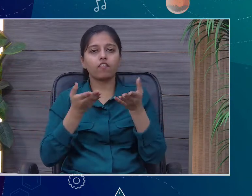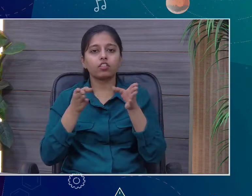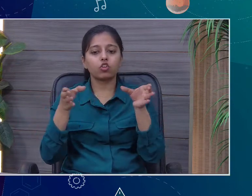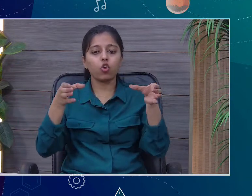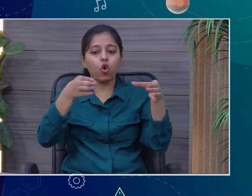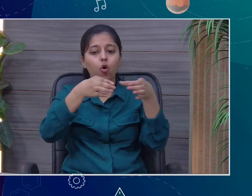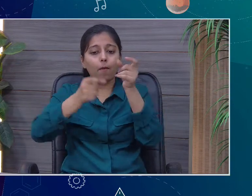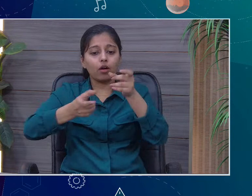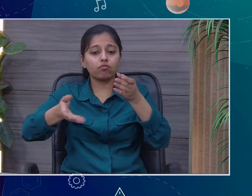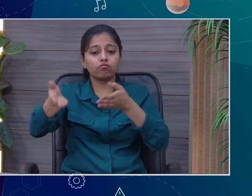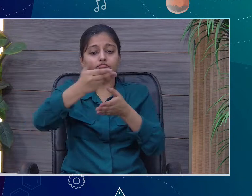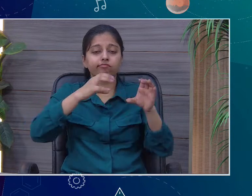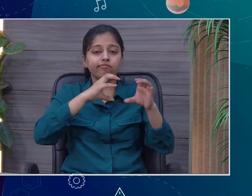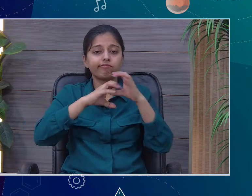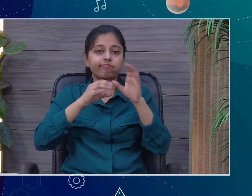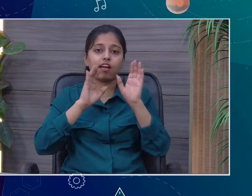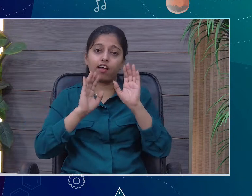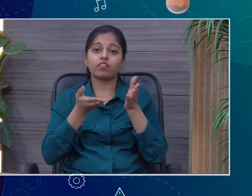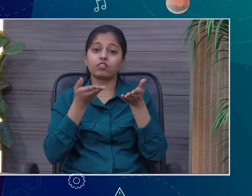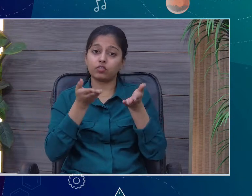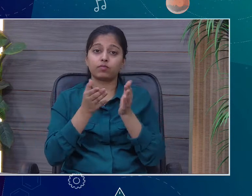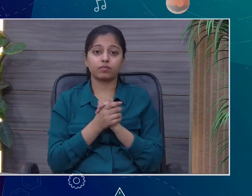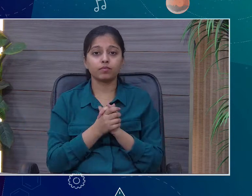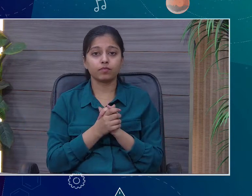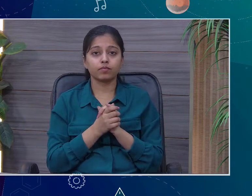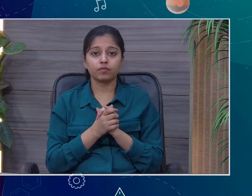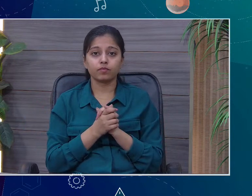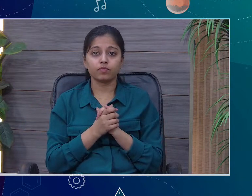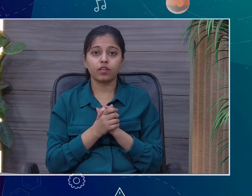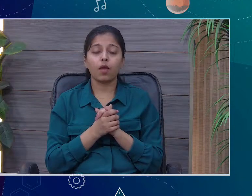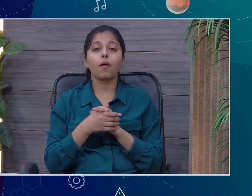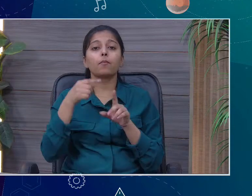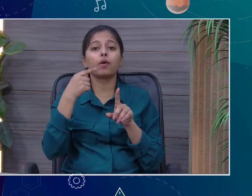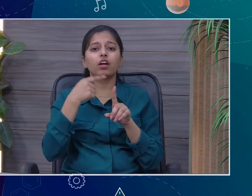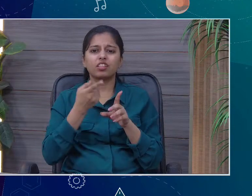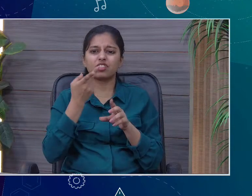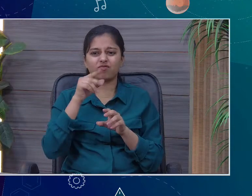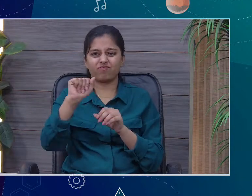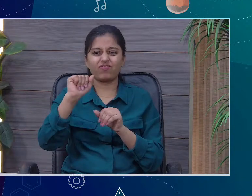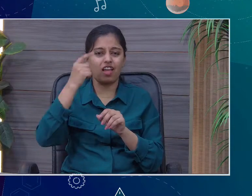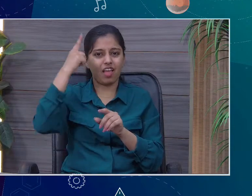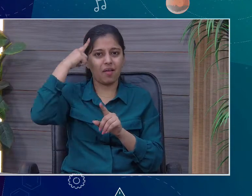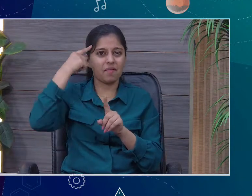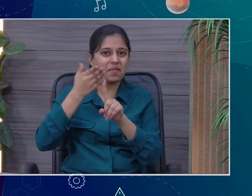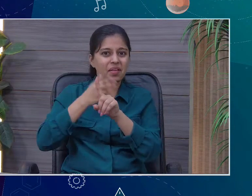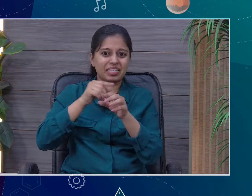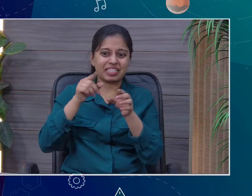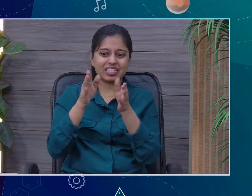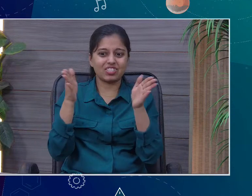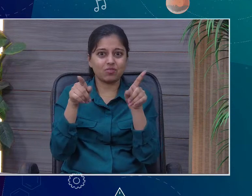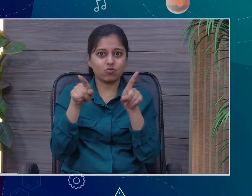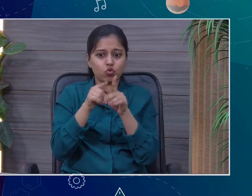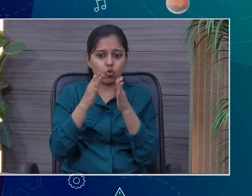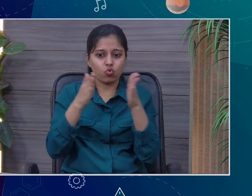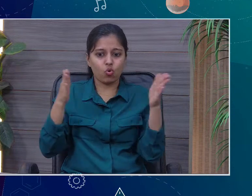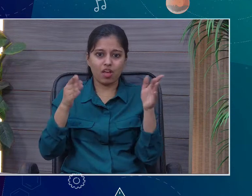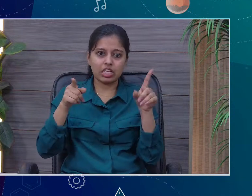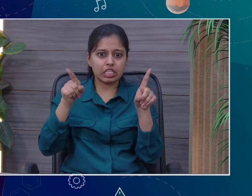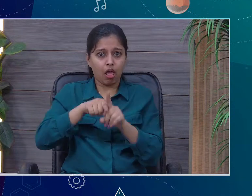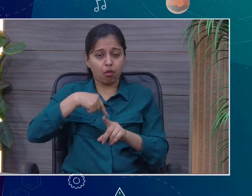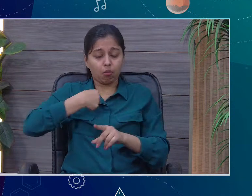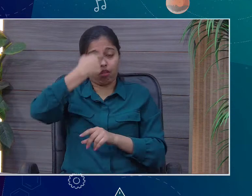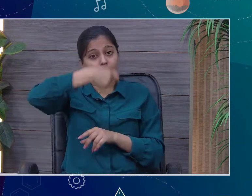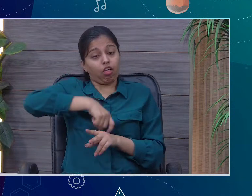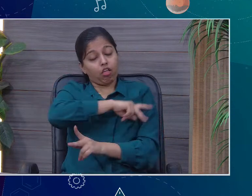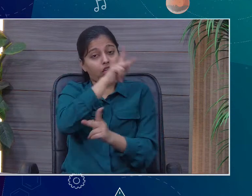group. So that way. And will your shadow be the same size always? No, not If exactly. they